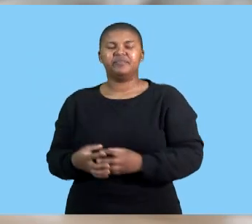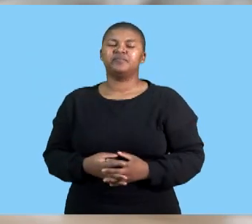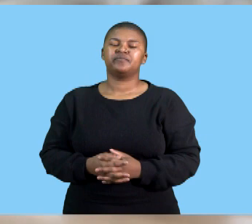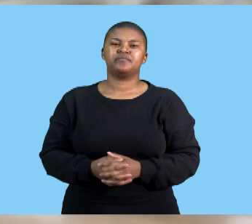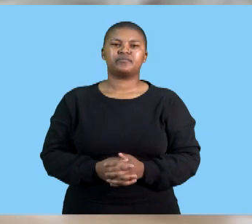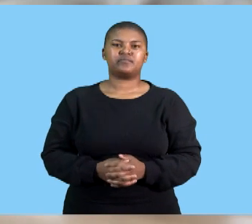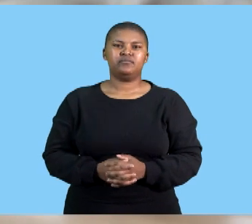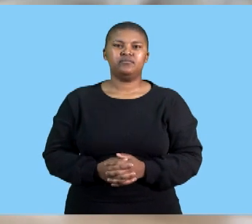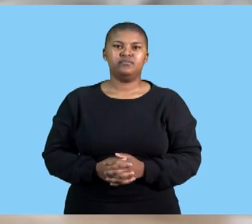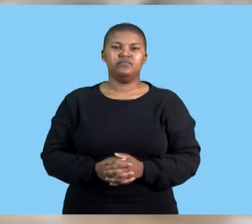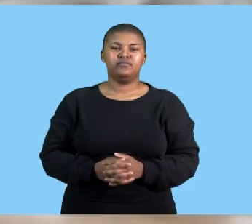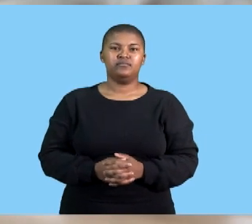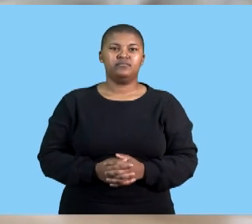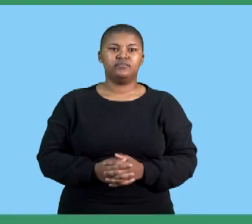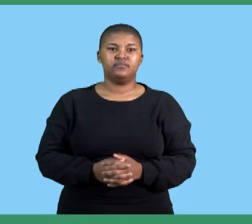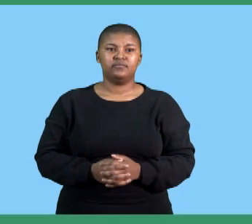colleagues.